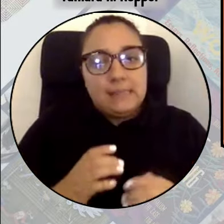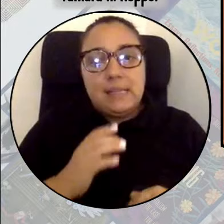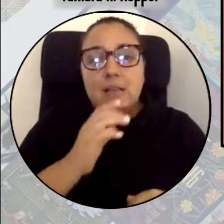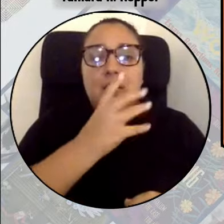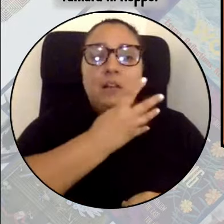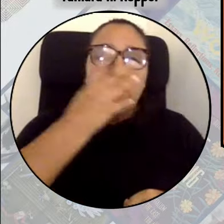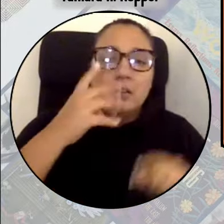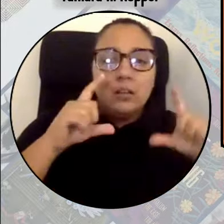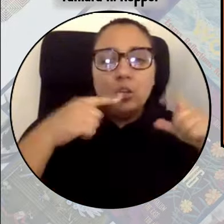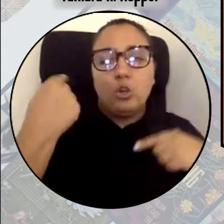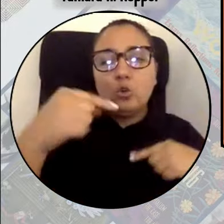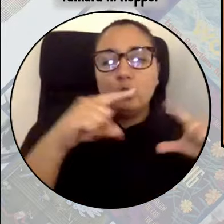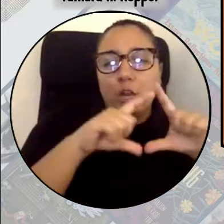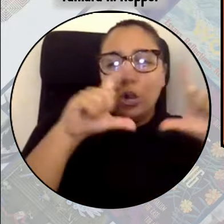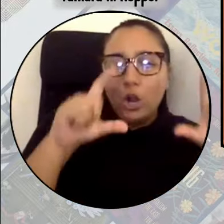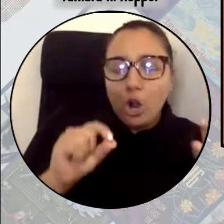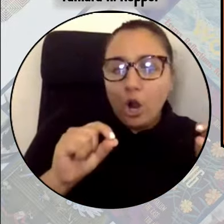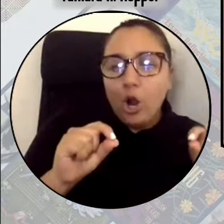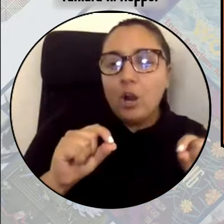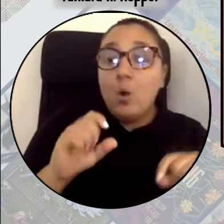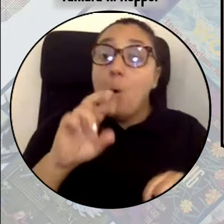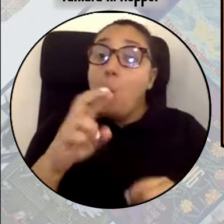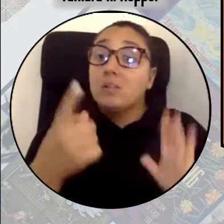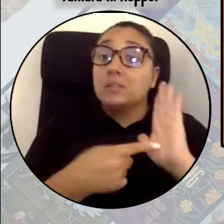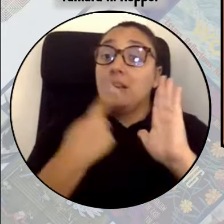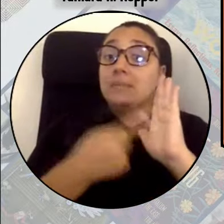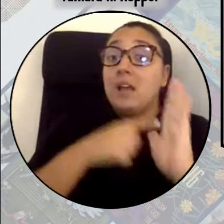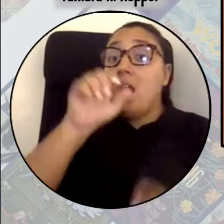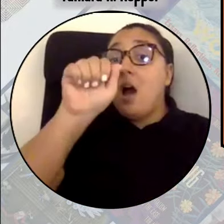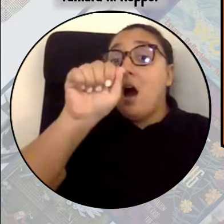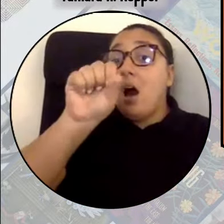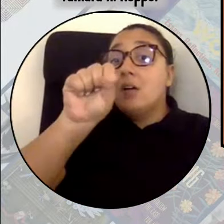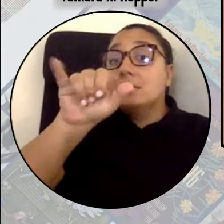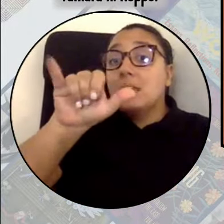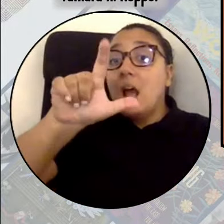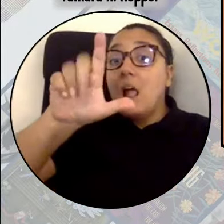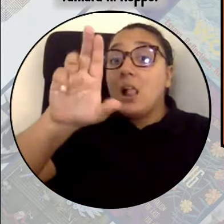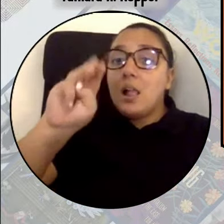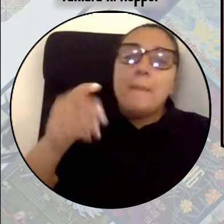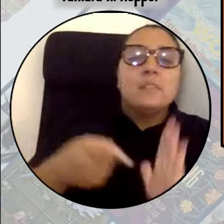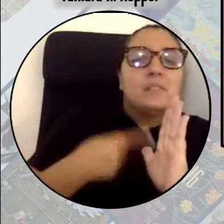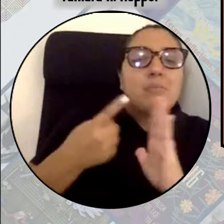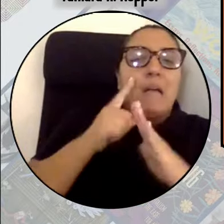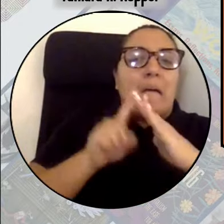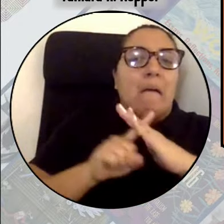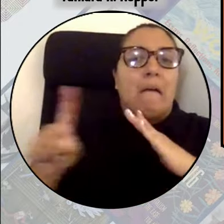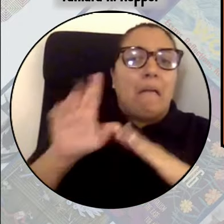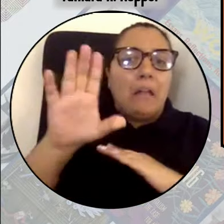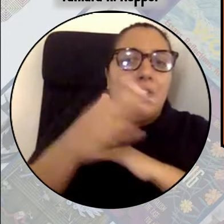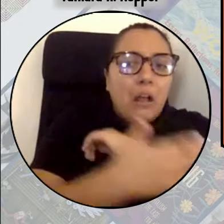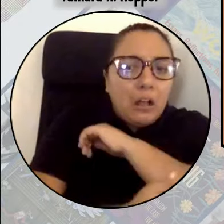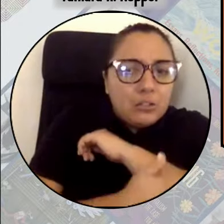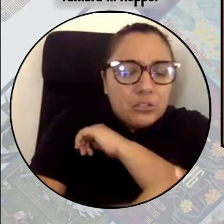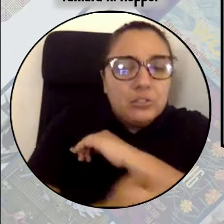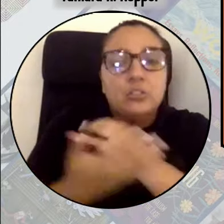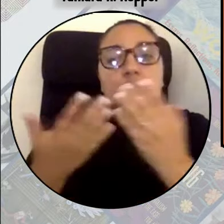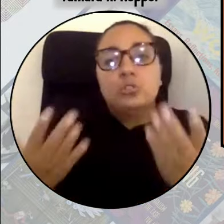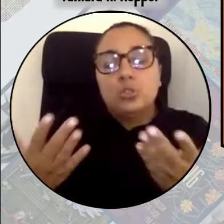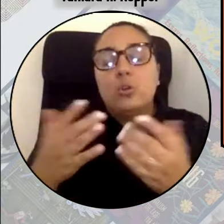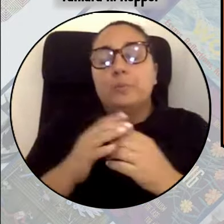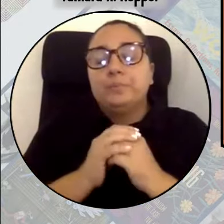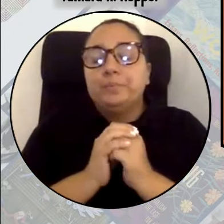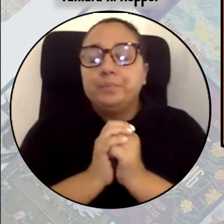okay? And so this is something where, the budget priorities of DHS agencies